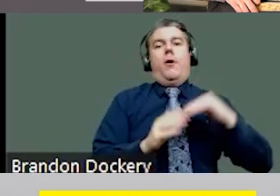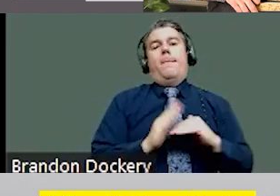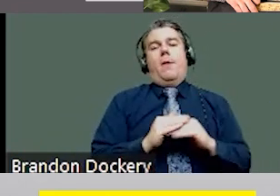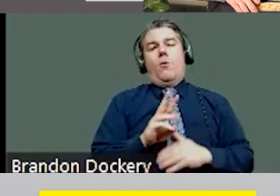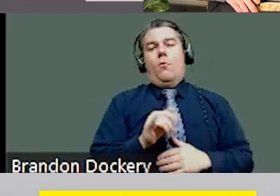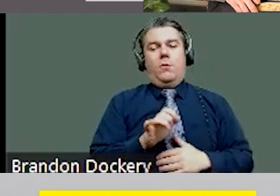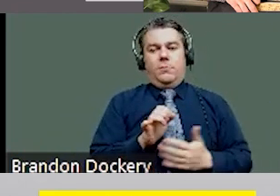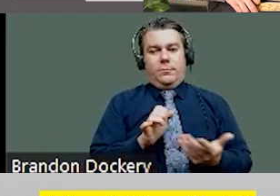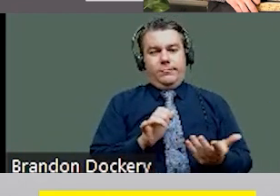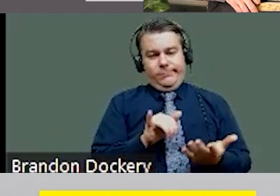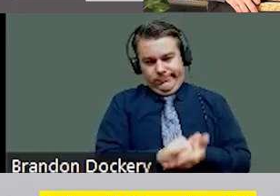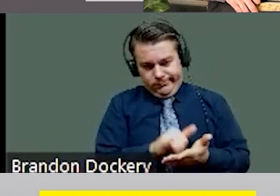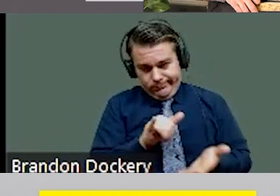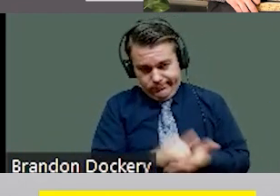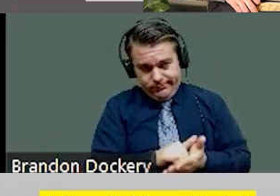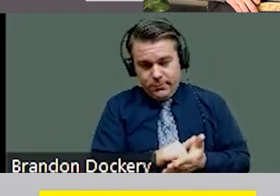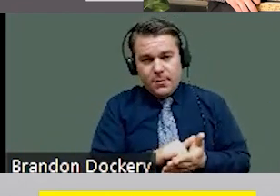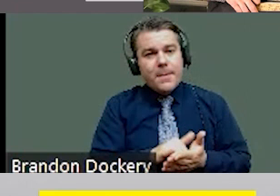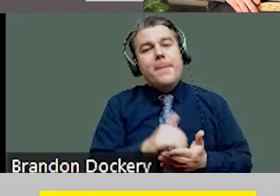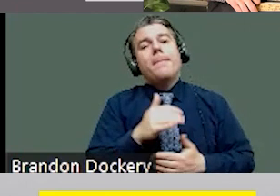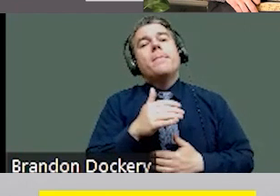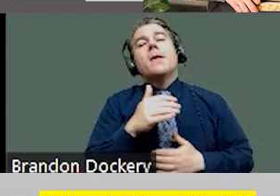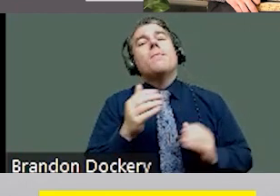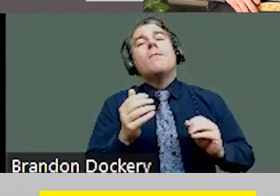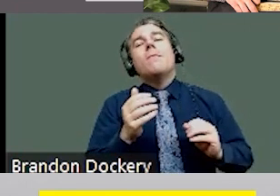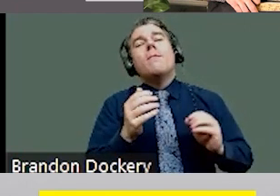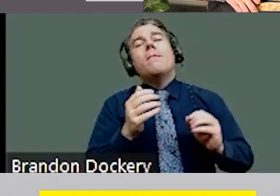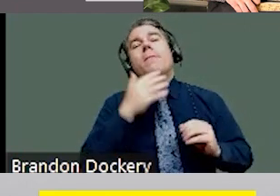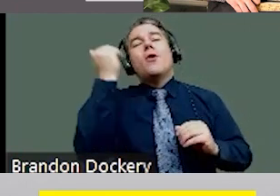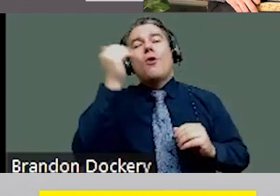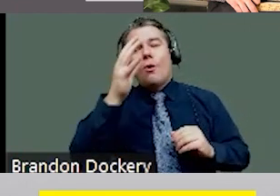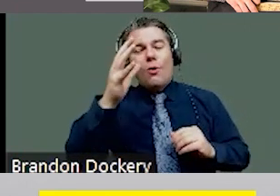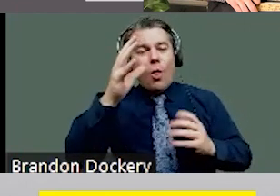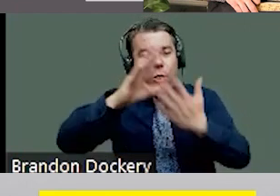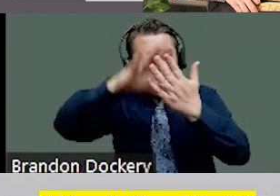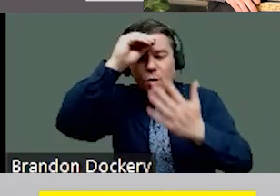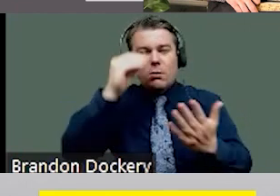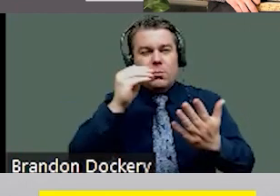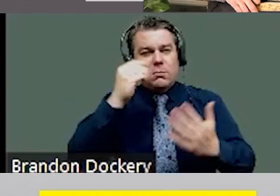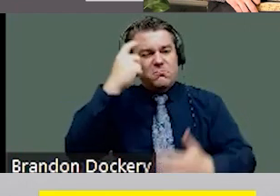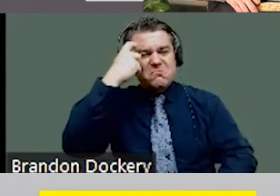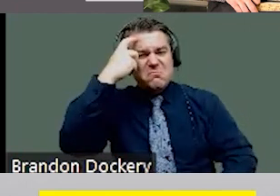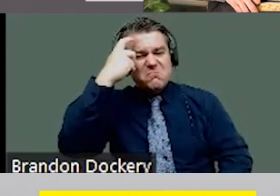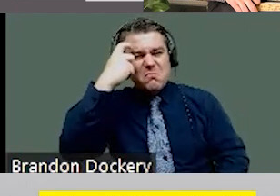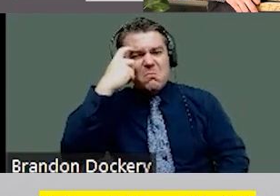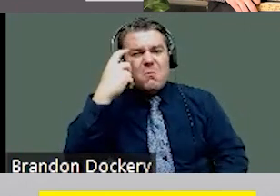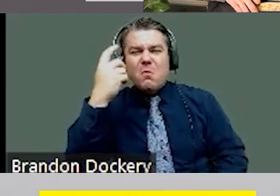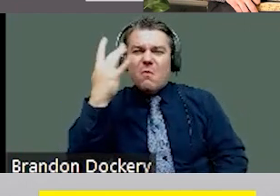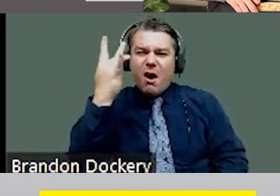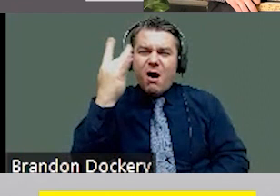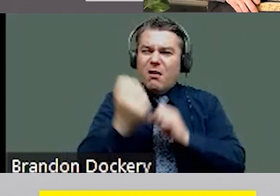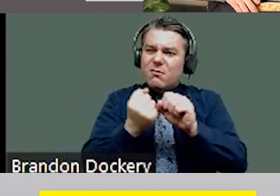It's more instructive for us in the field to spend some time questioning why